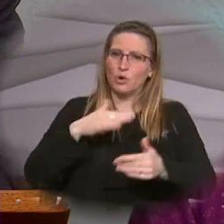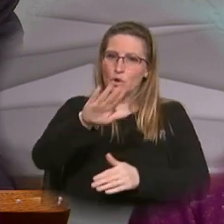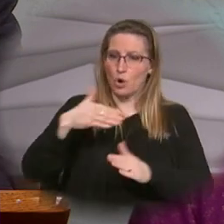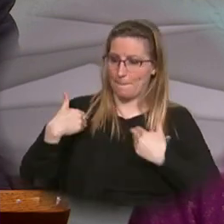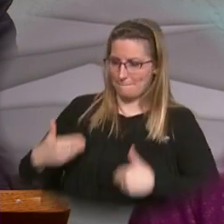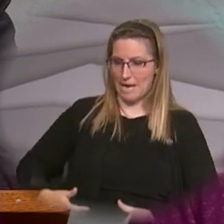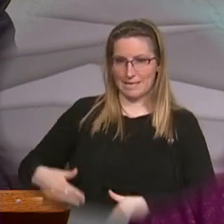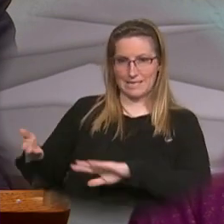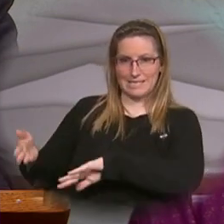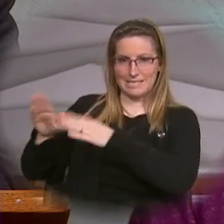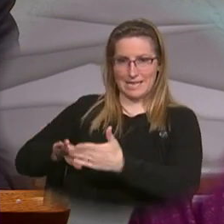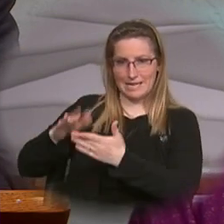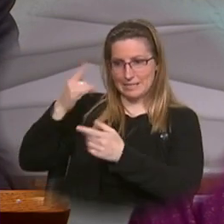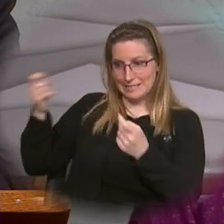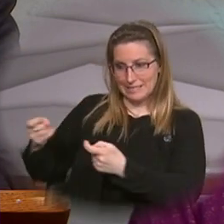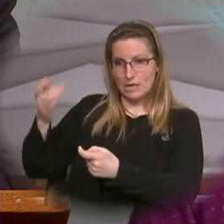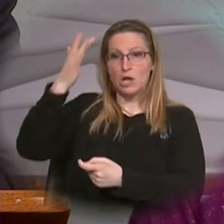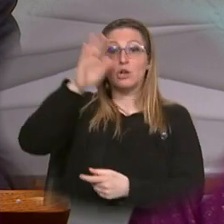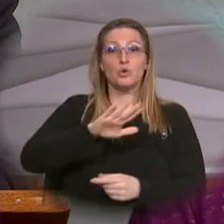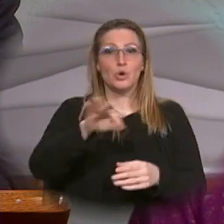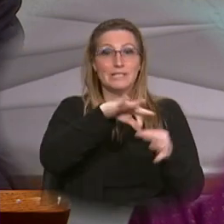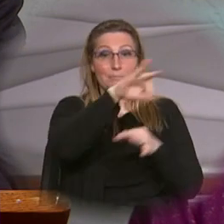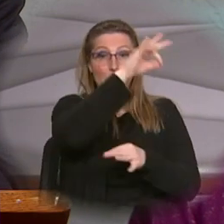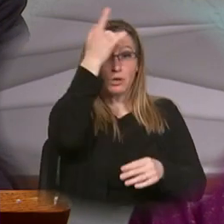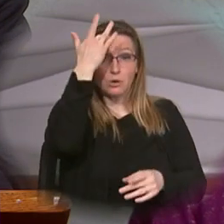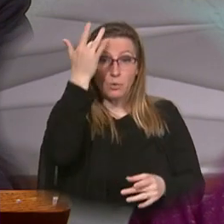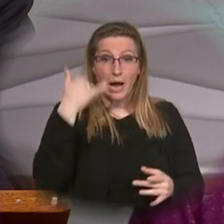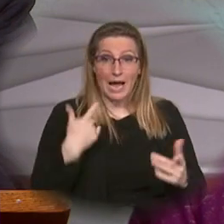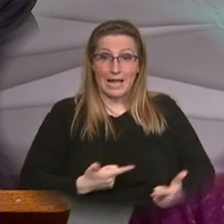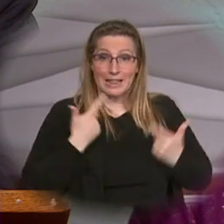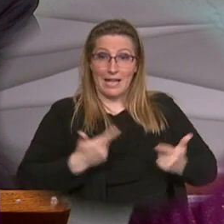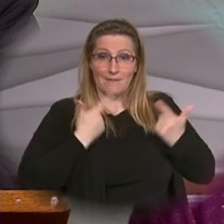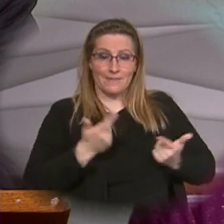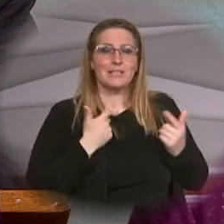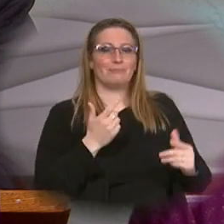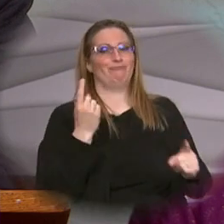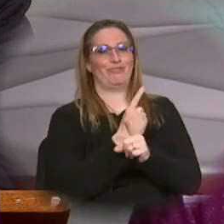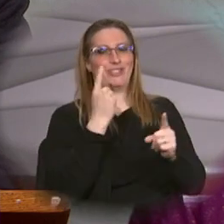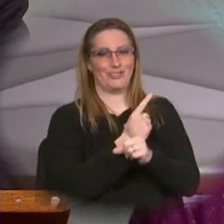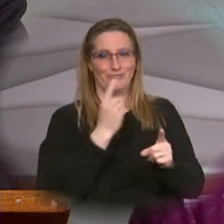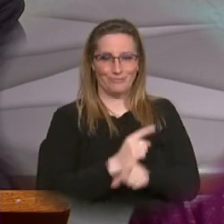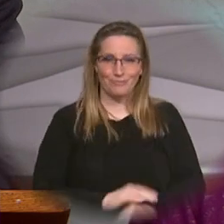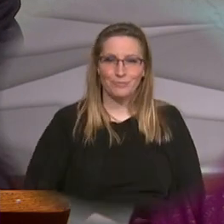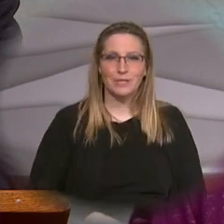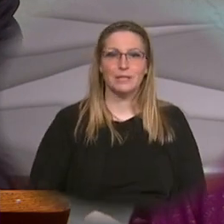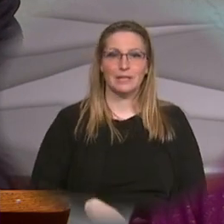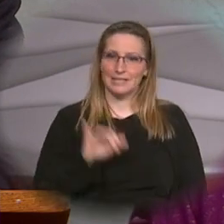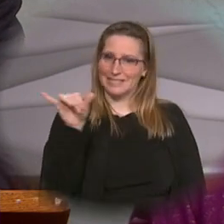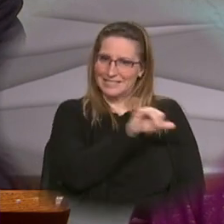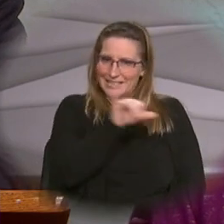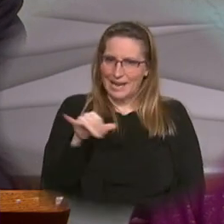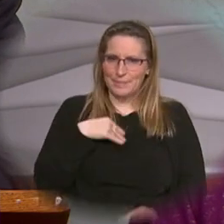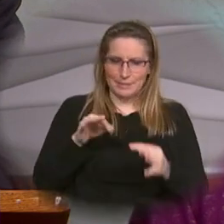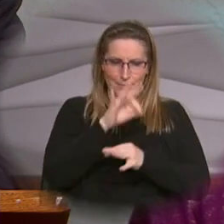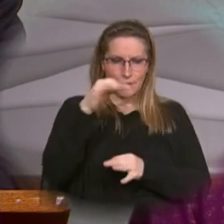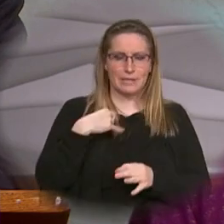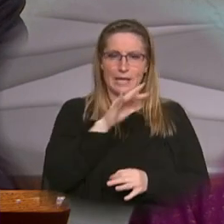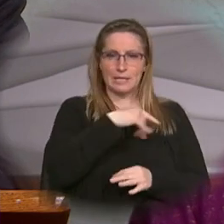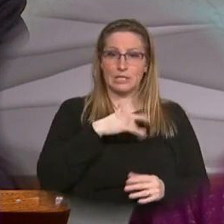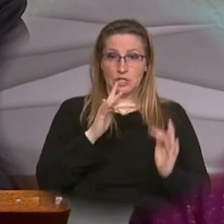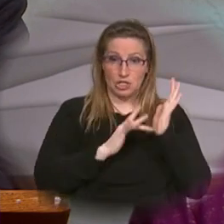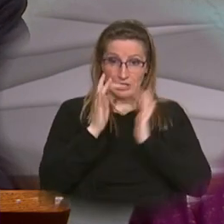the spirit is alive because of righteousness if the spirit of the one who raised Jesus from the dead